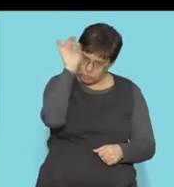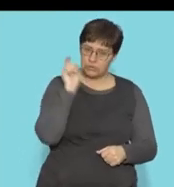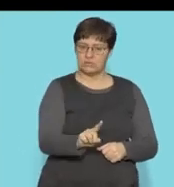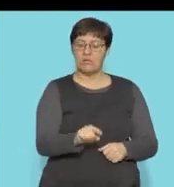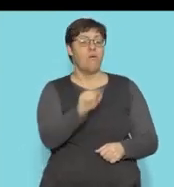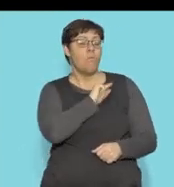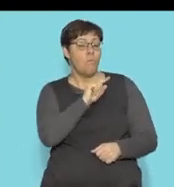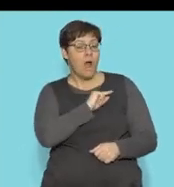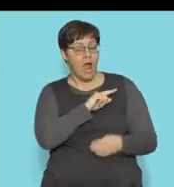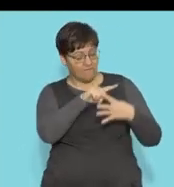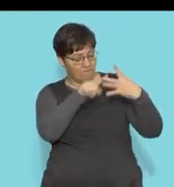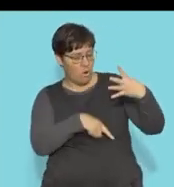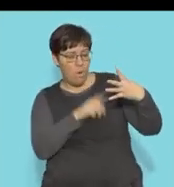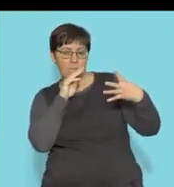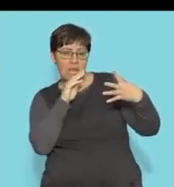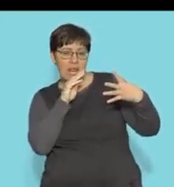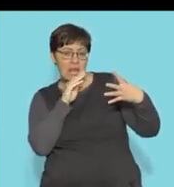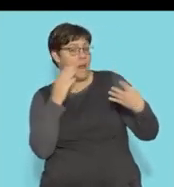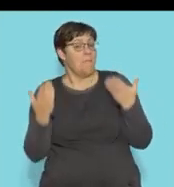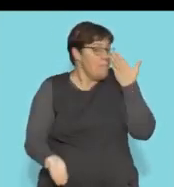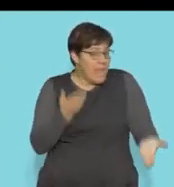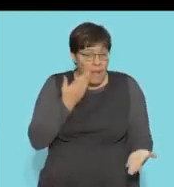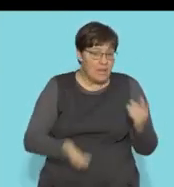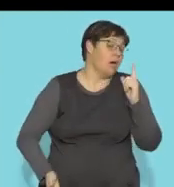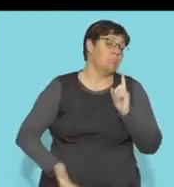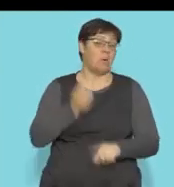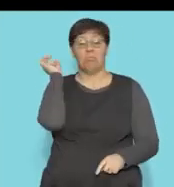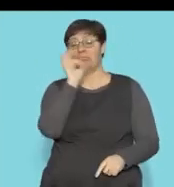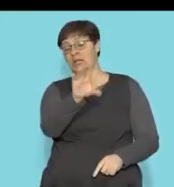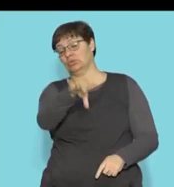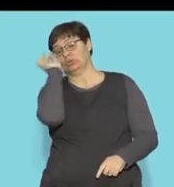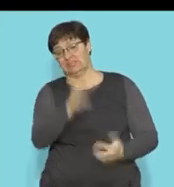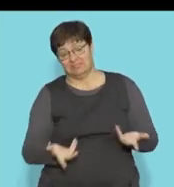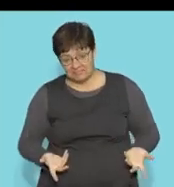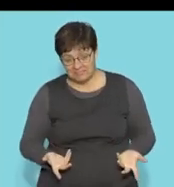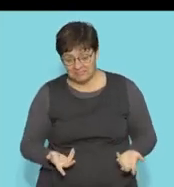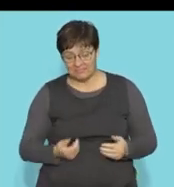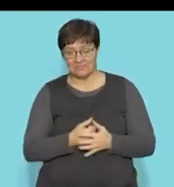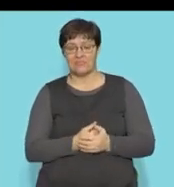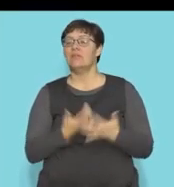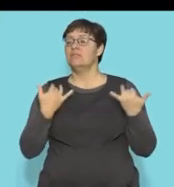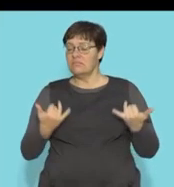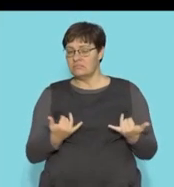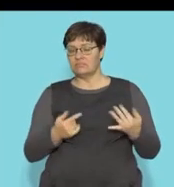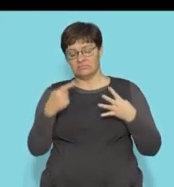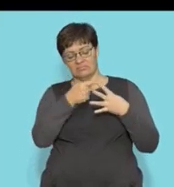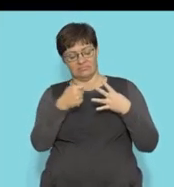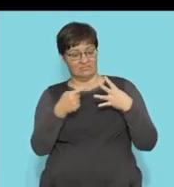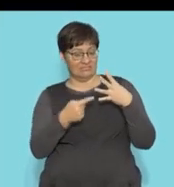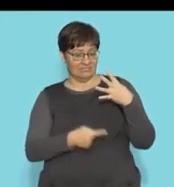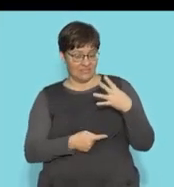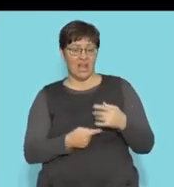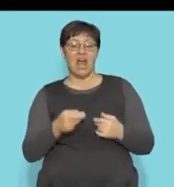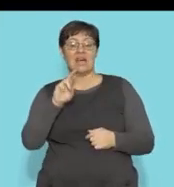question out because you have 25% chance of actually being correct. So let's apply